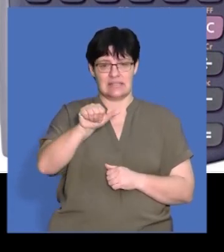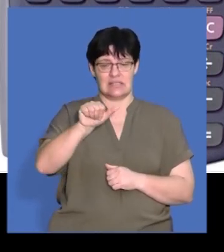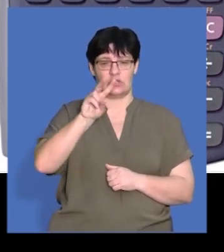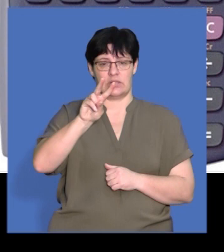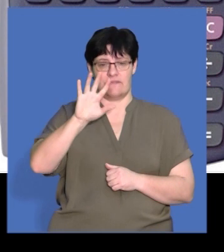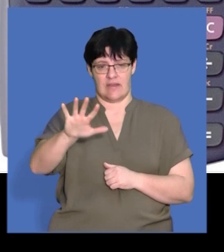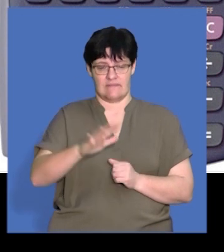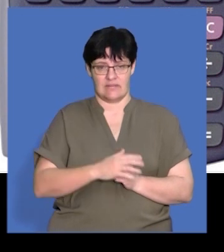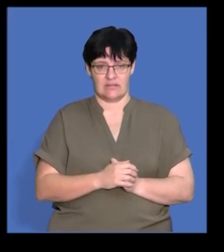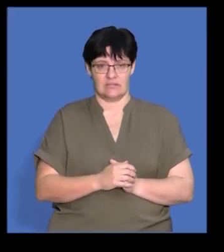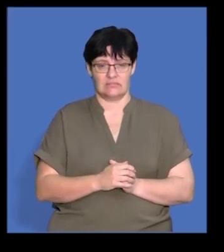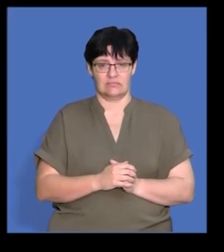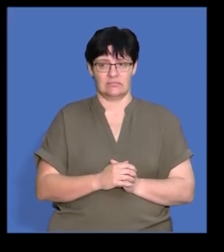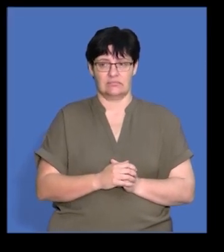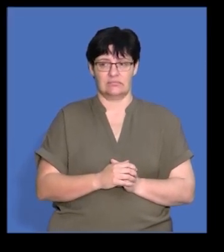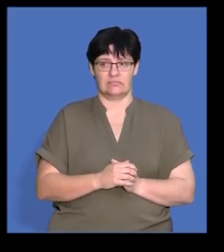79,625.